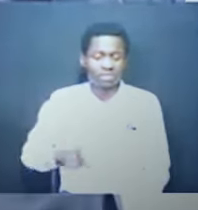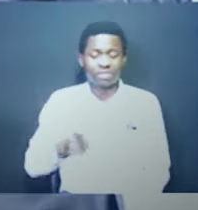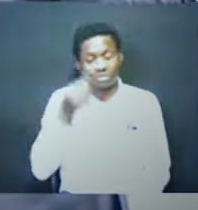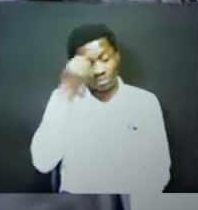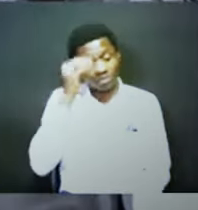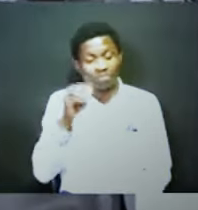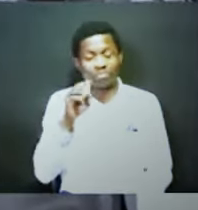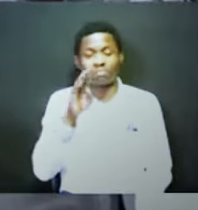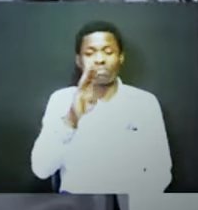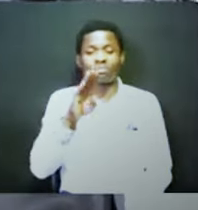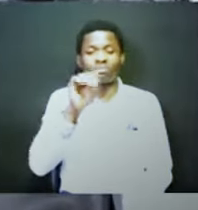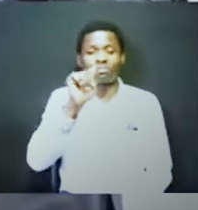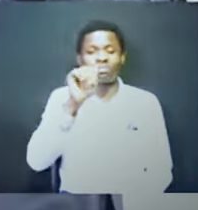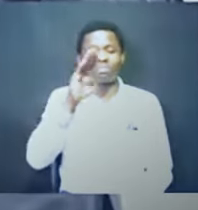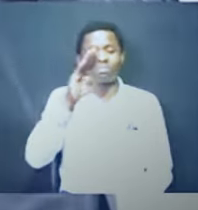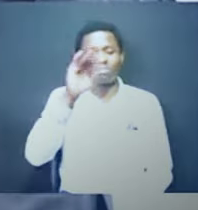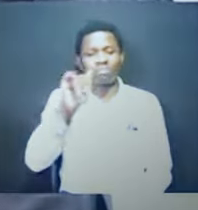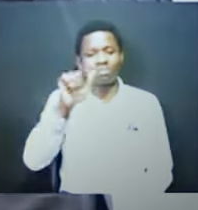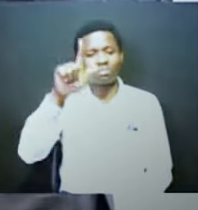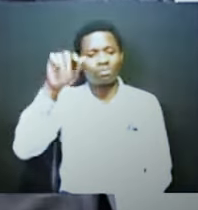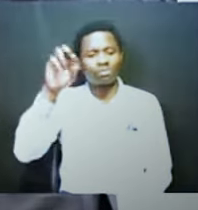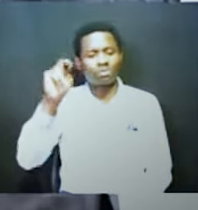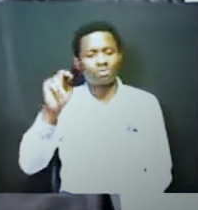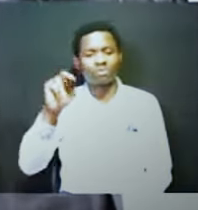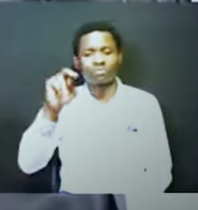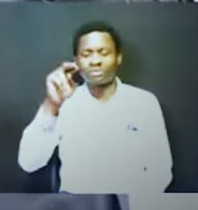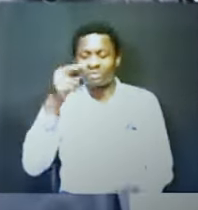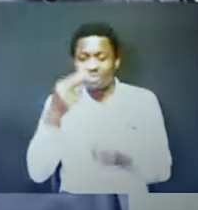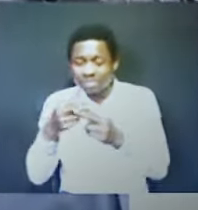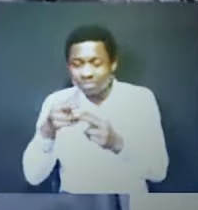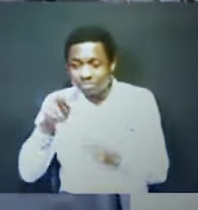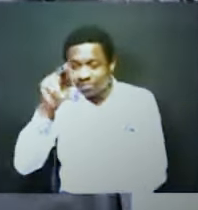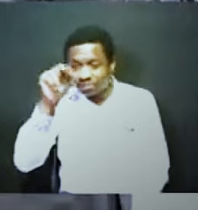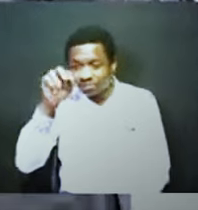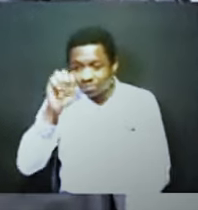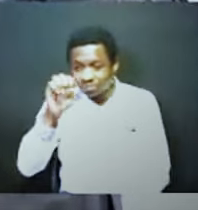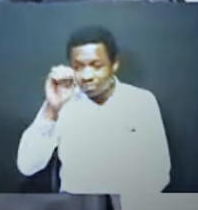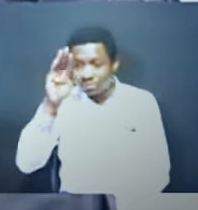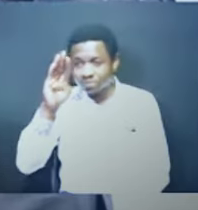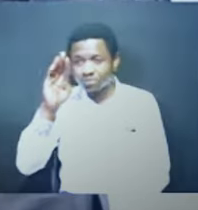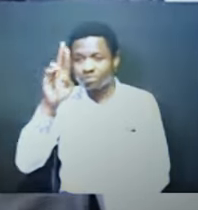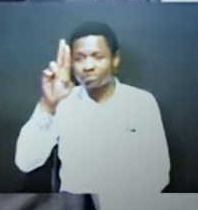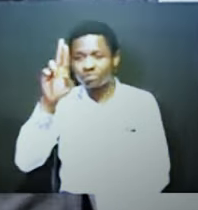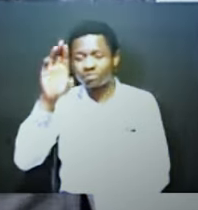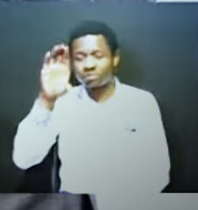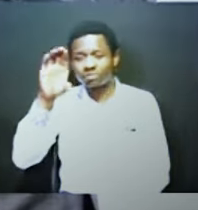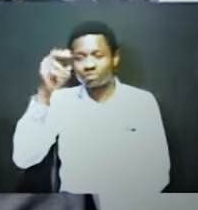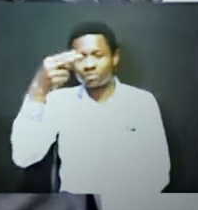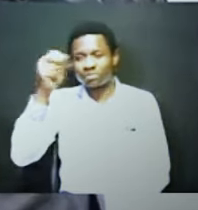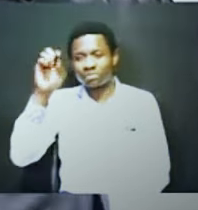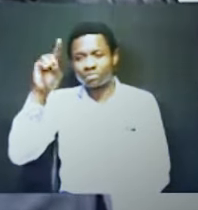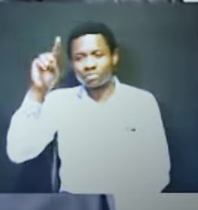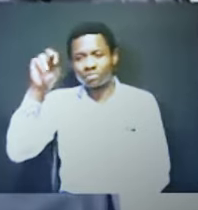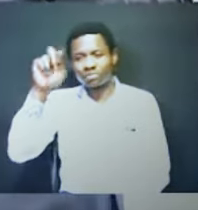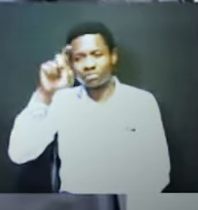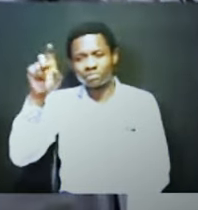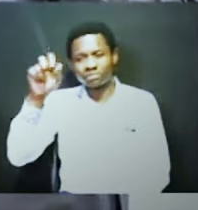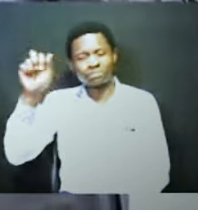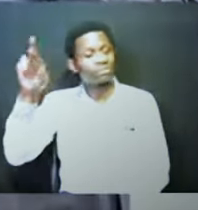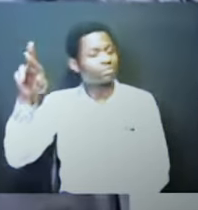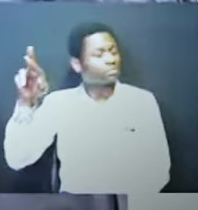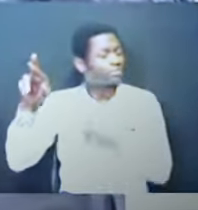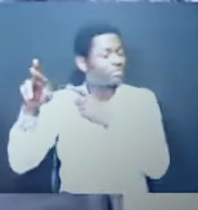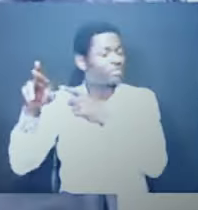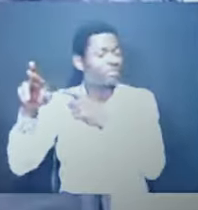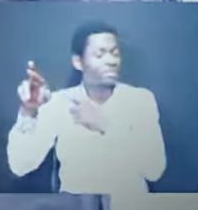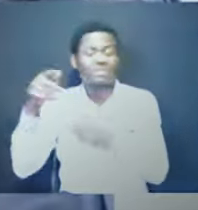invaded this land, we said, come, we must go to Jerusalem to escape the